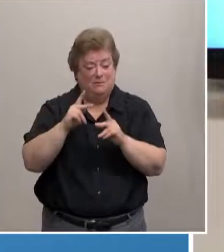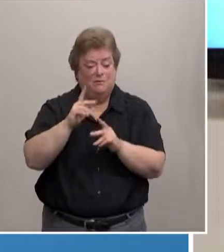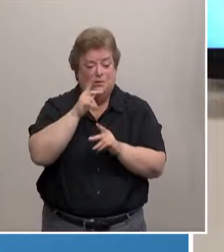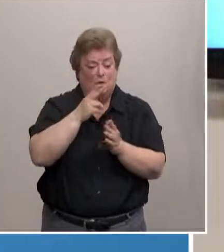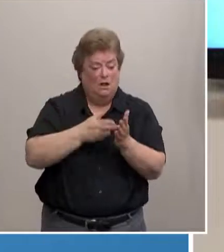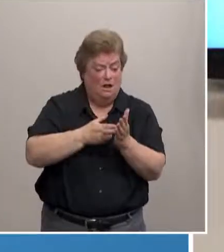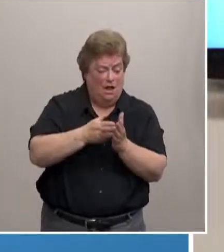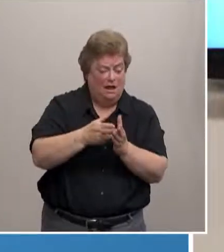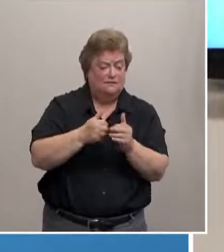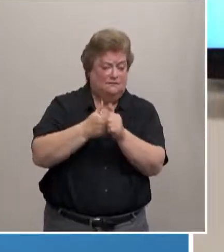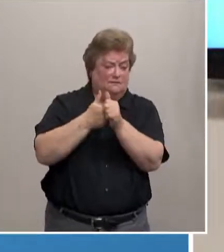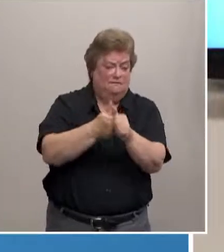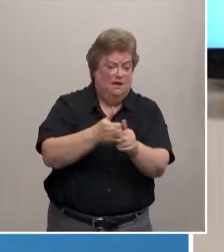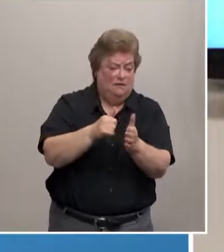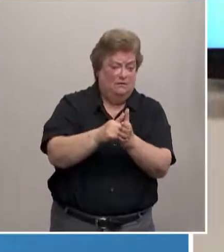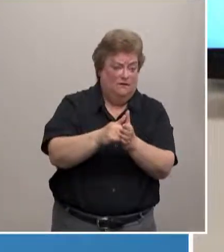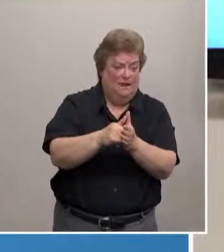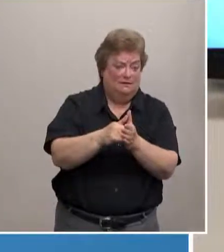that guidance.